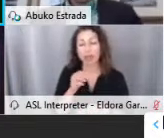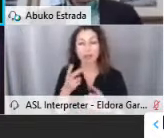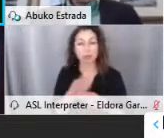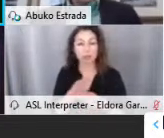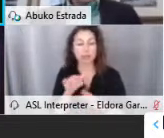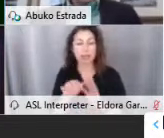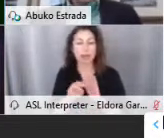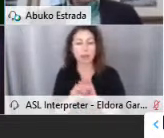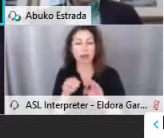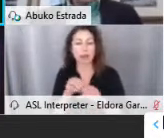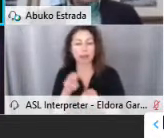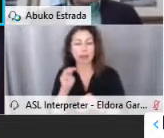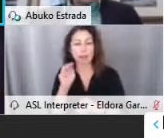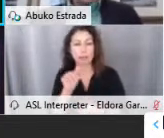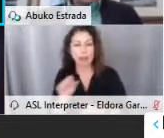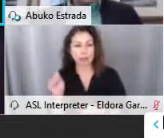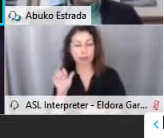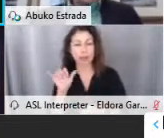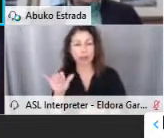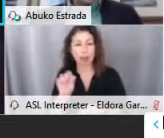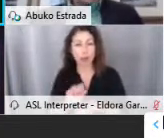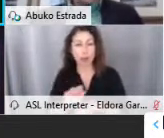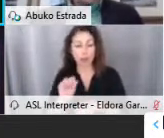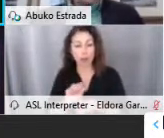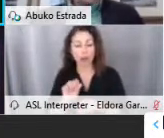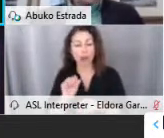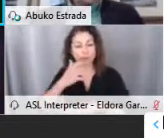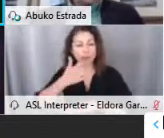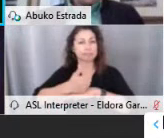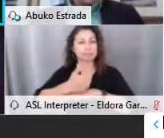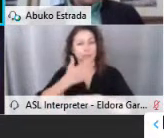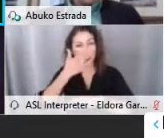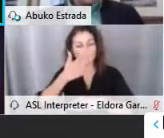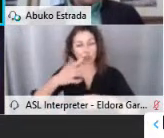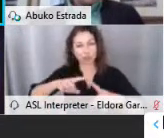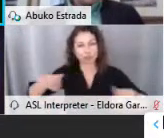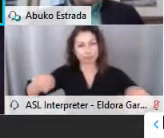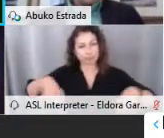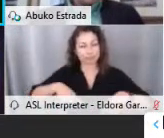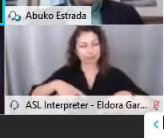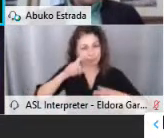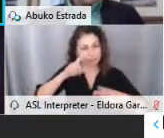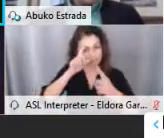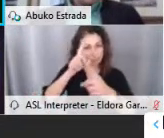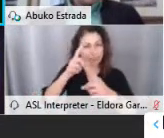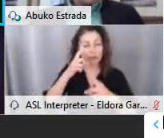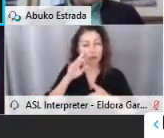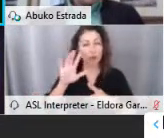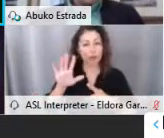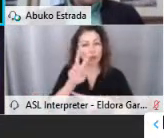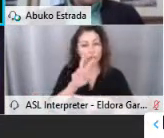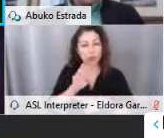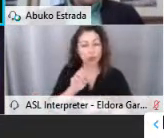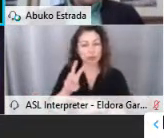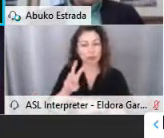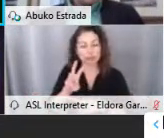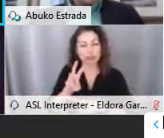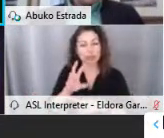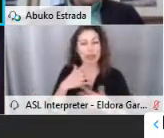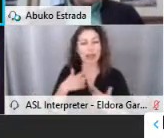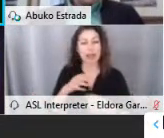Massachusetts. That work yielded a roadmap for their landmark 2006 healthcare